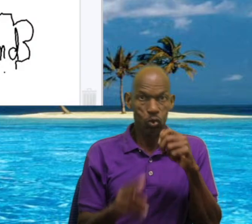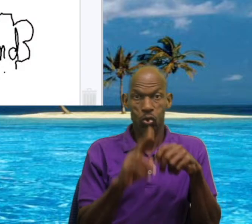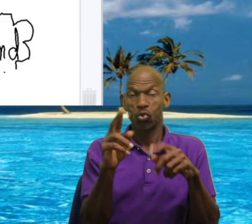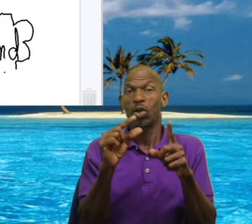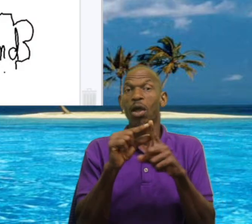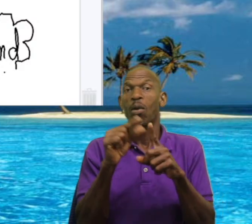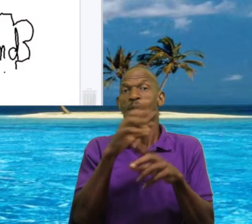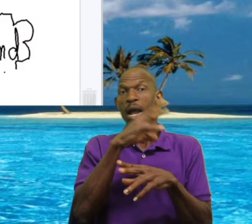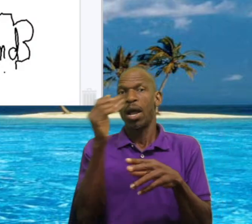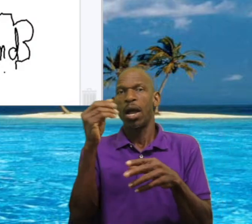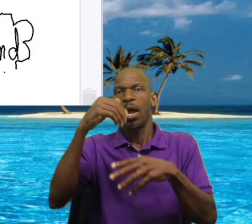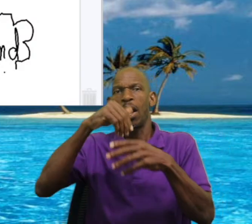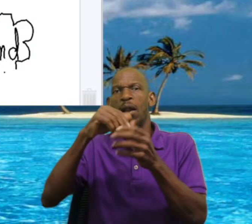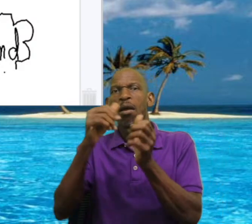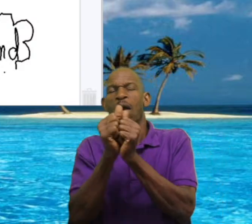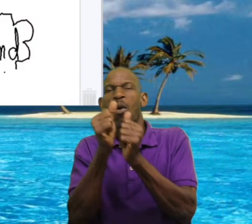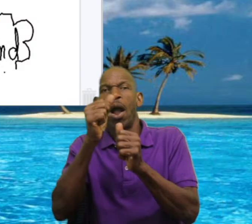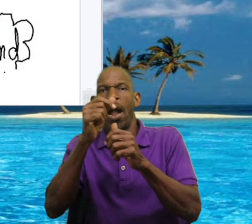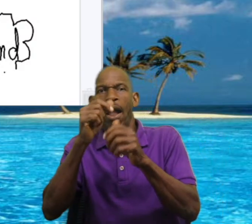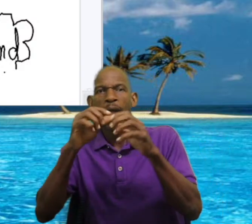you're using it in English,